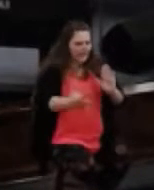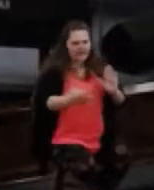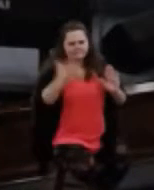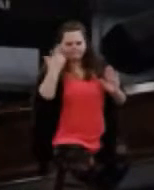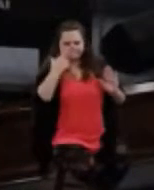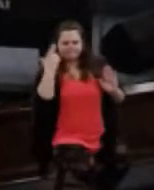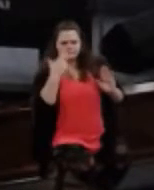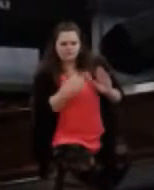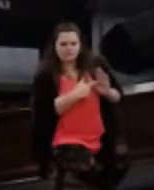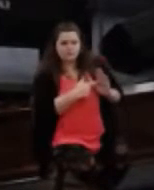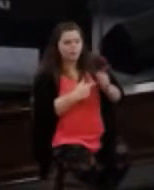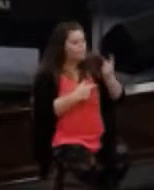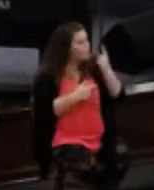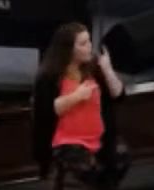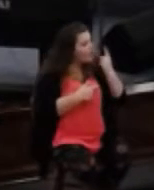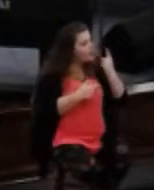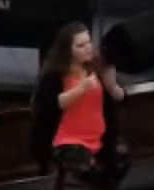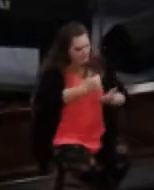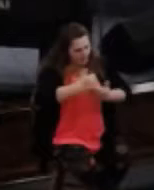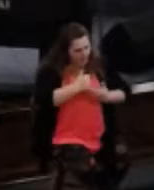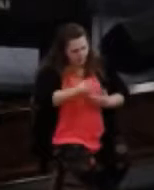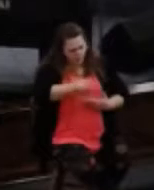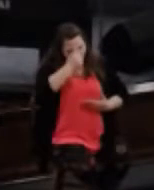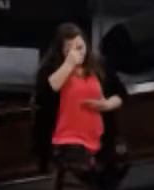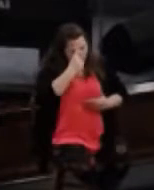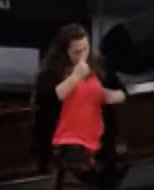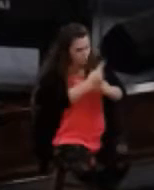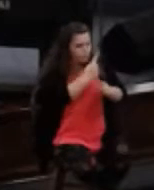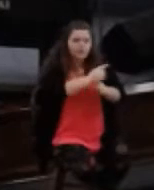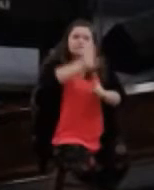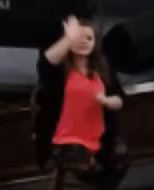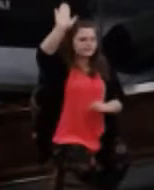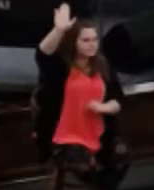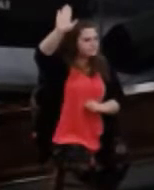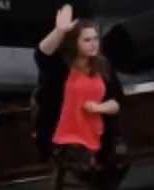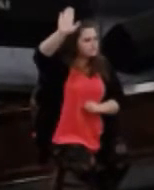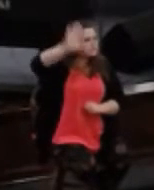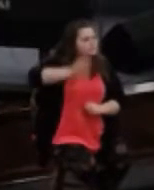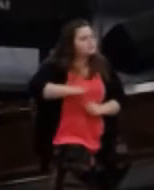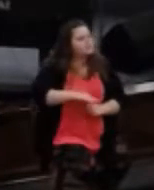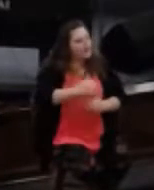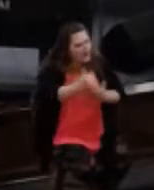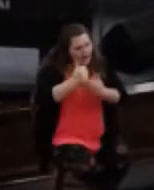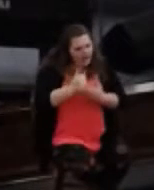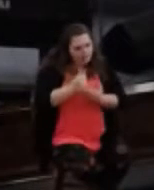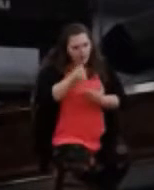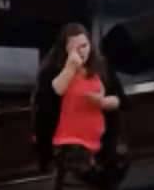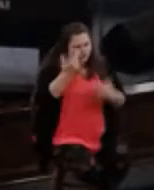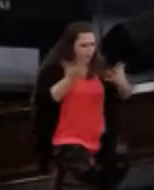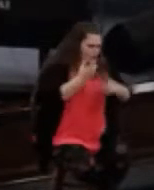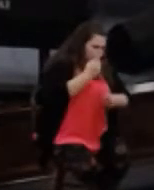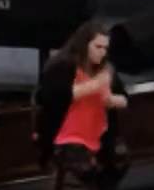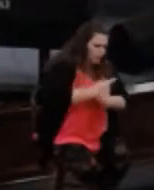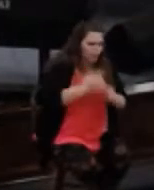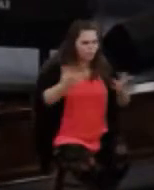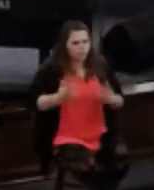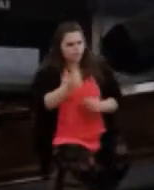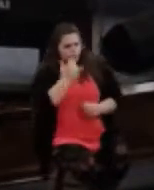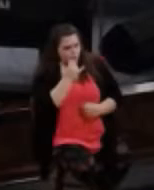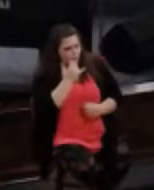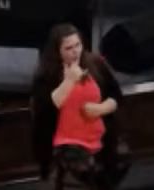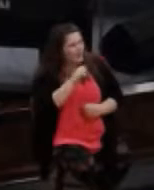purposes. One was to help us understand the righteousness of God, to help us understand what is right and what is wrong.